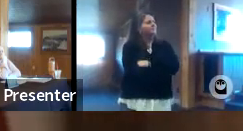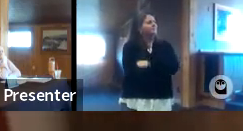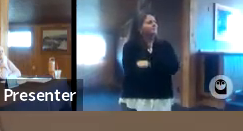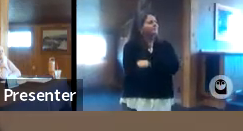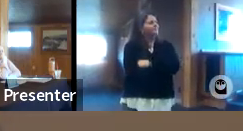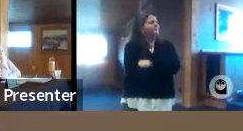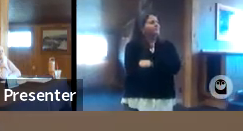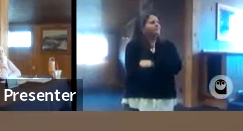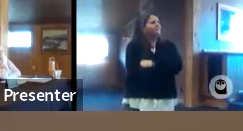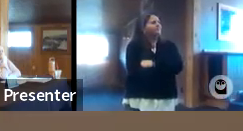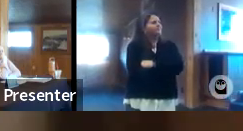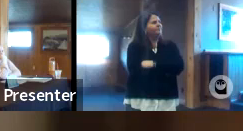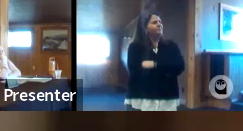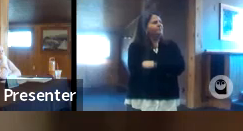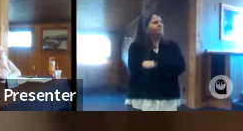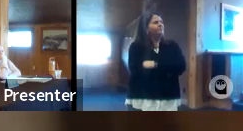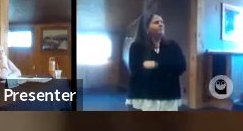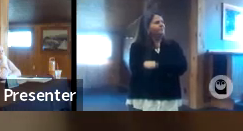and stay there until you're told to leave.